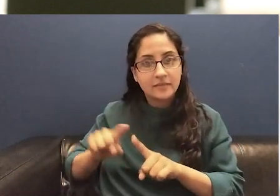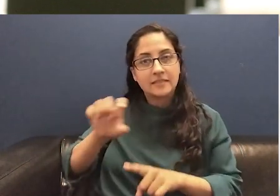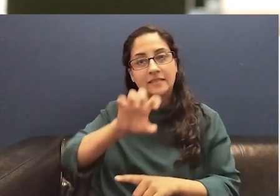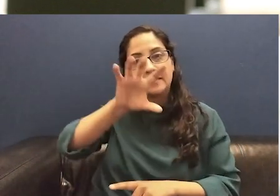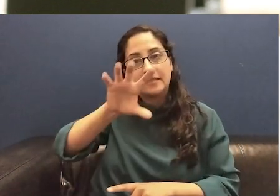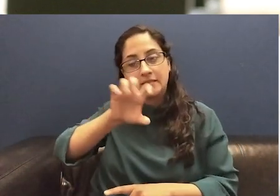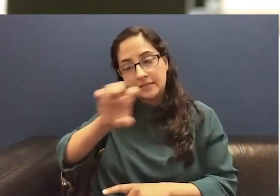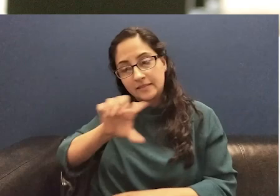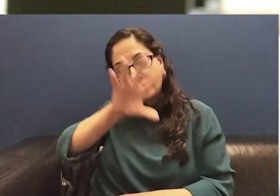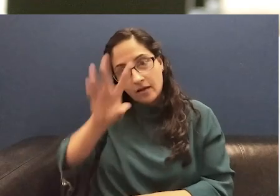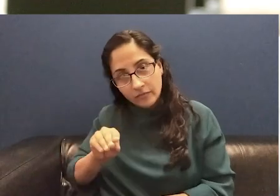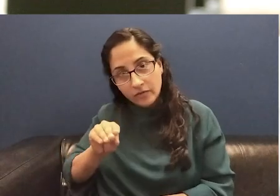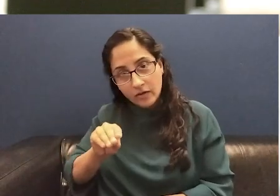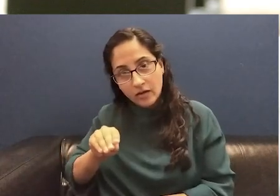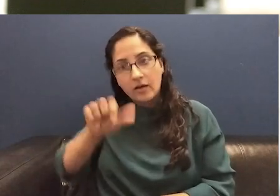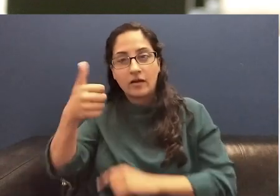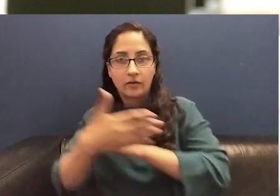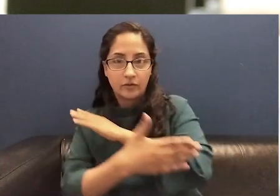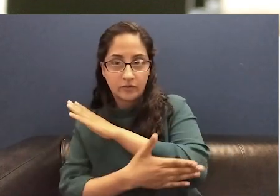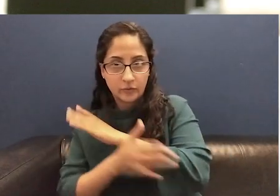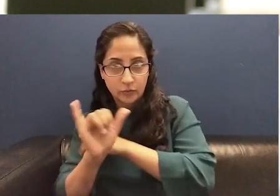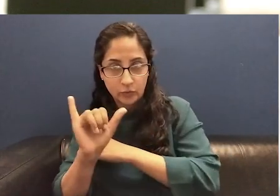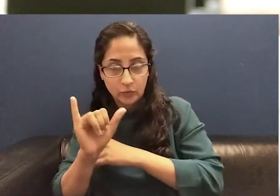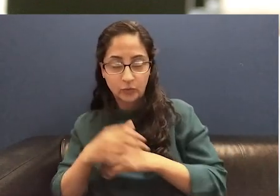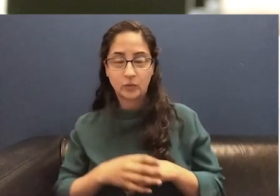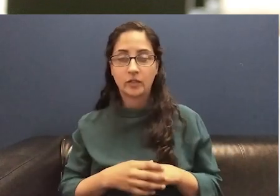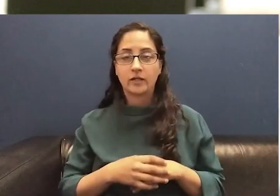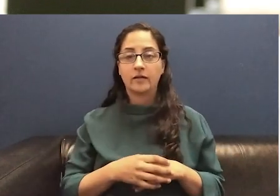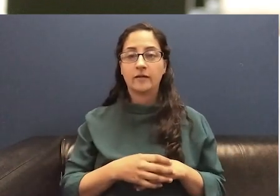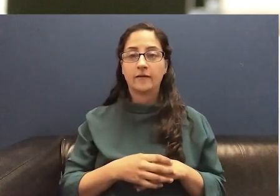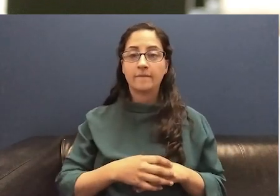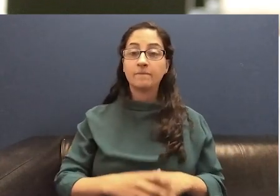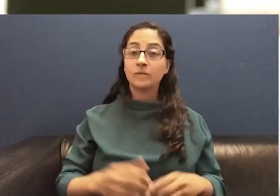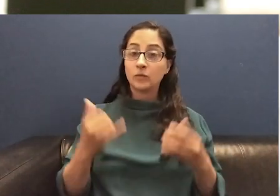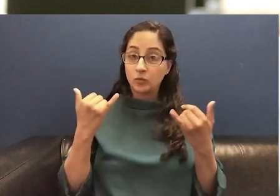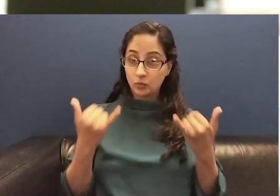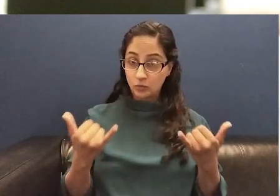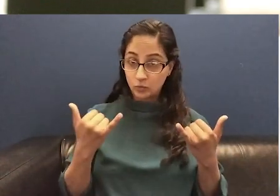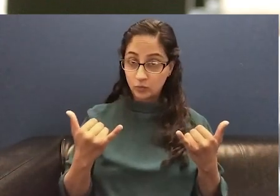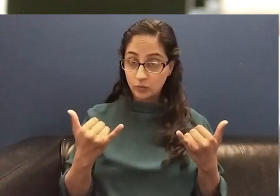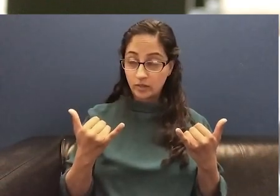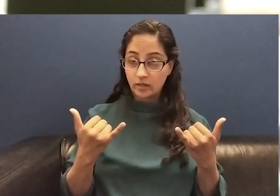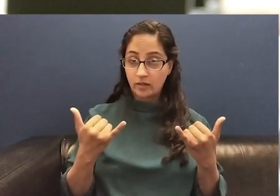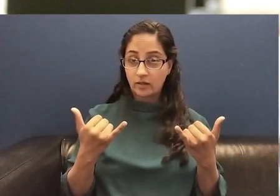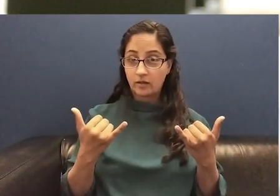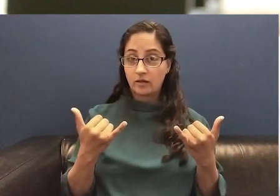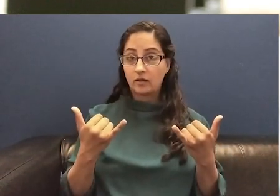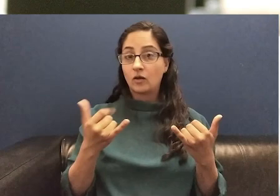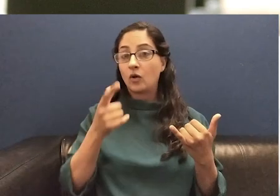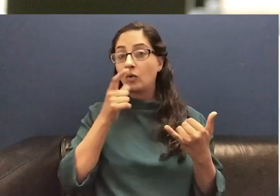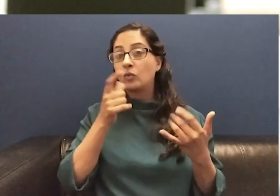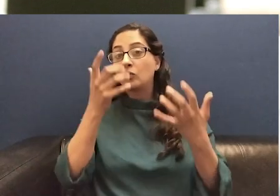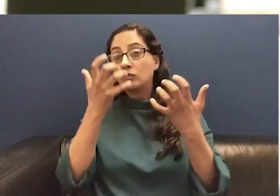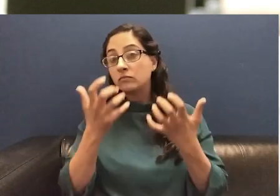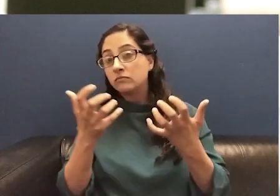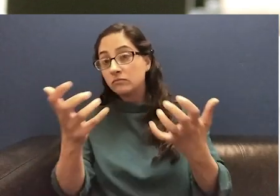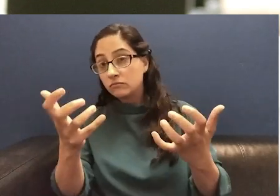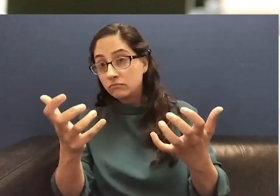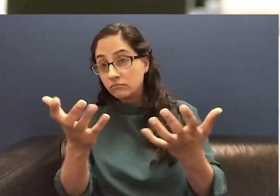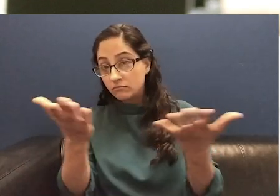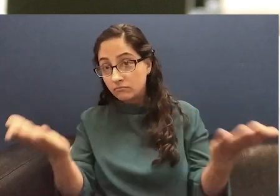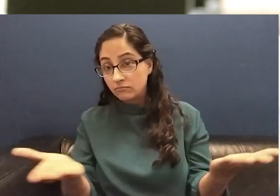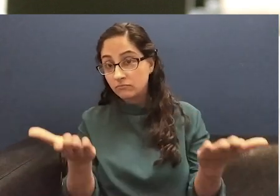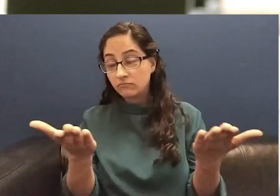in Africa and Asia. And what I wanted to say, Kiran, to all the people watching is